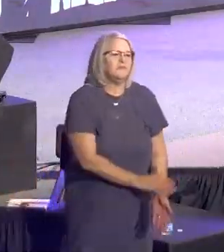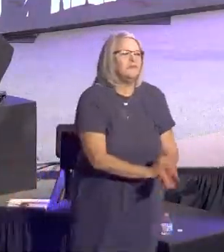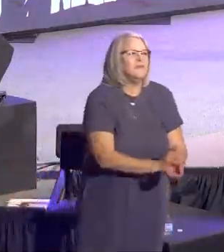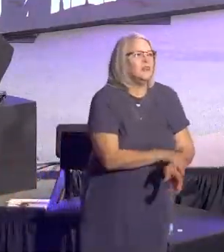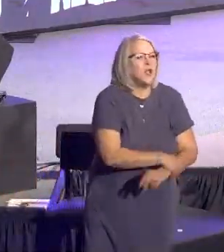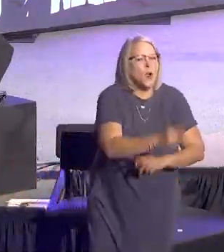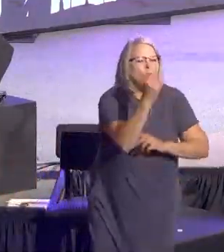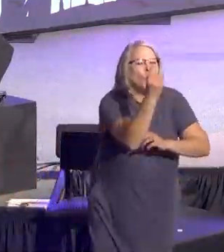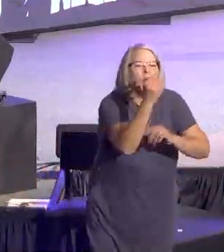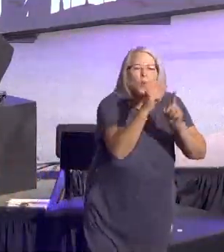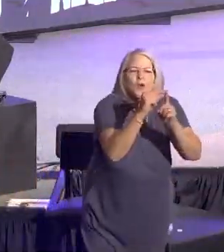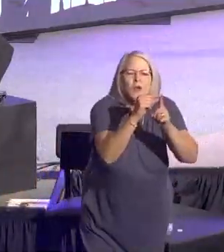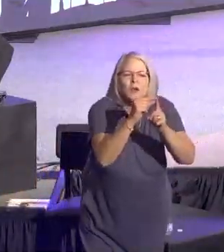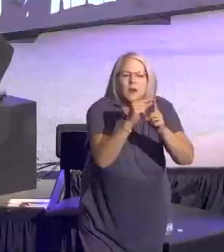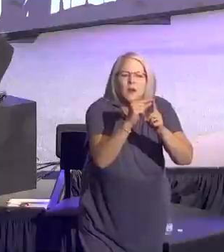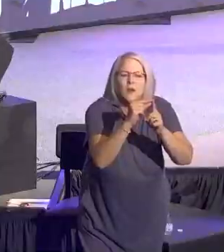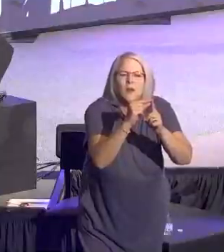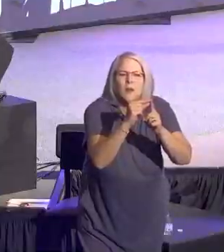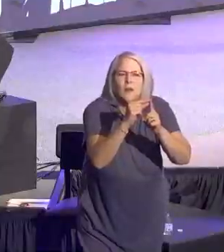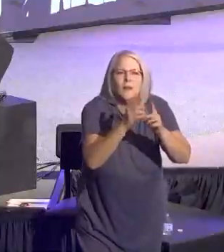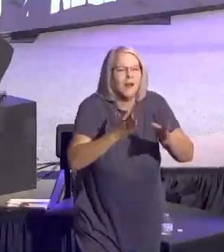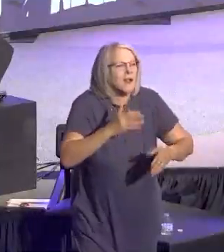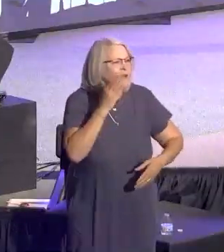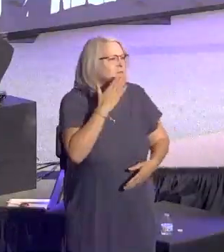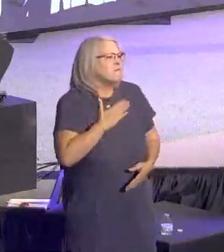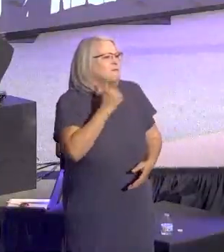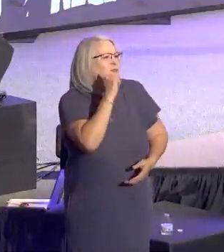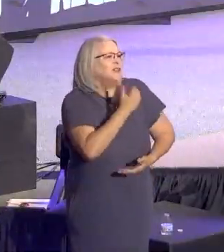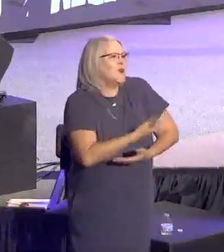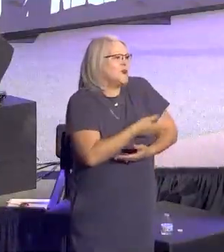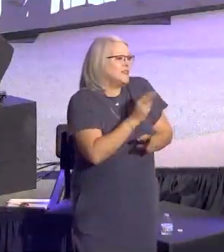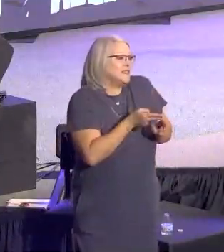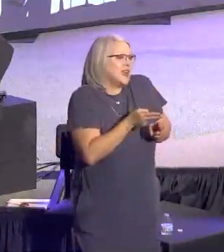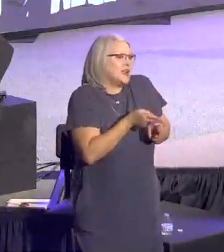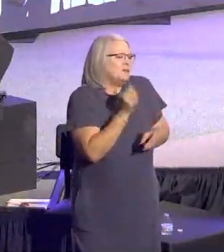One syllable. My daughter's name is Grace, by the way,